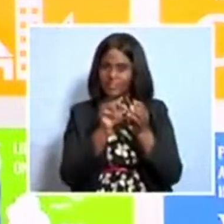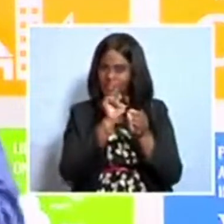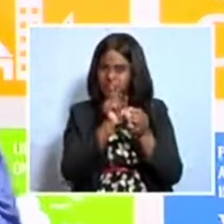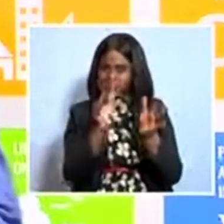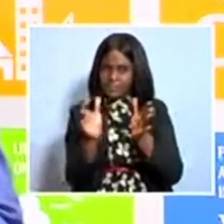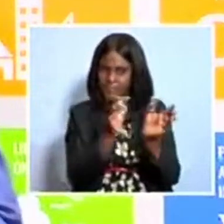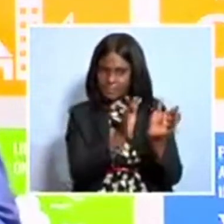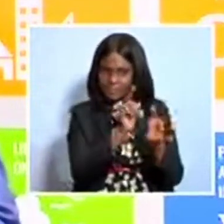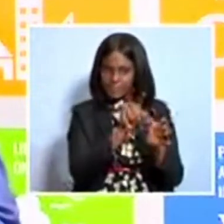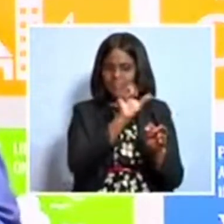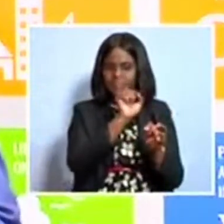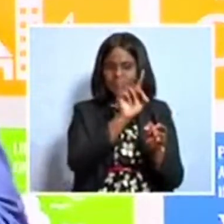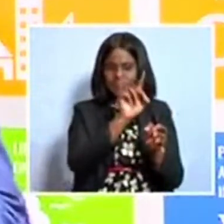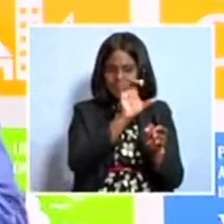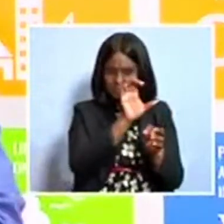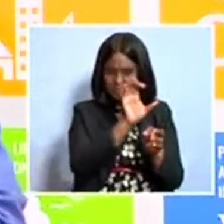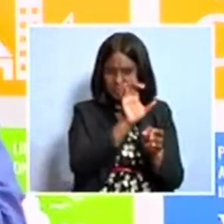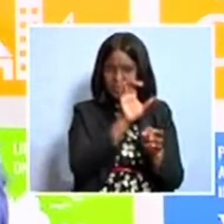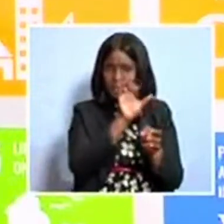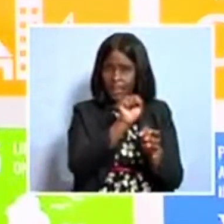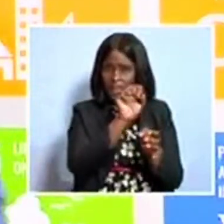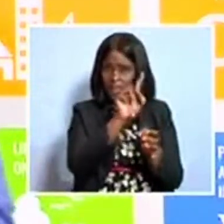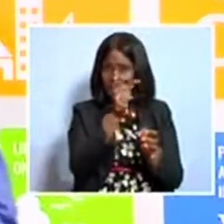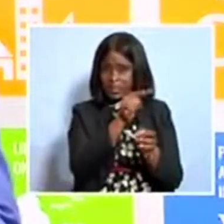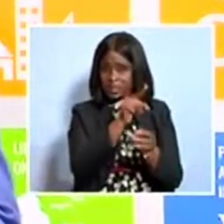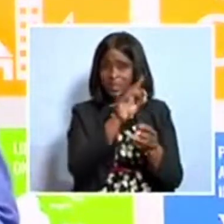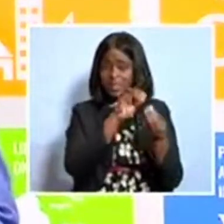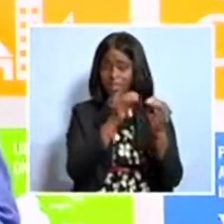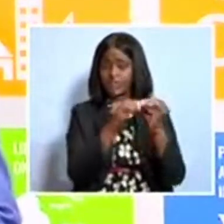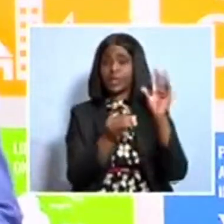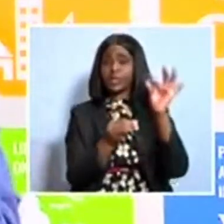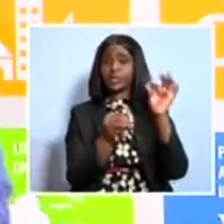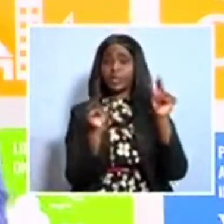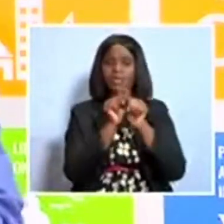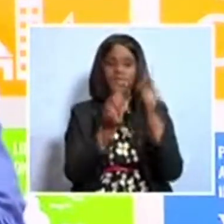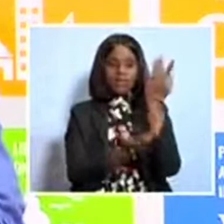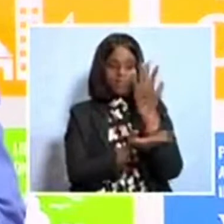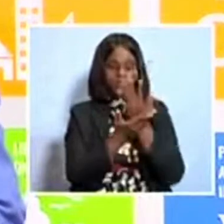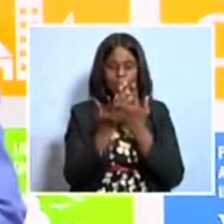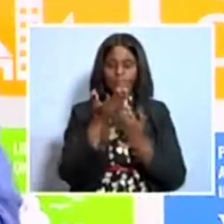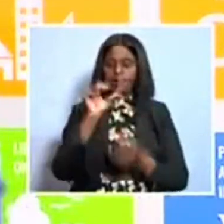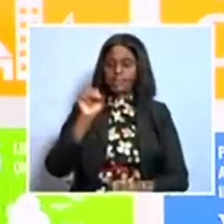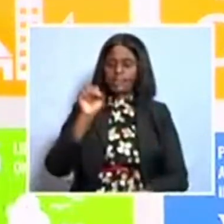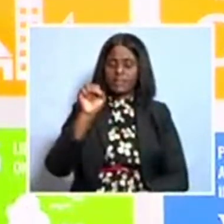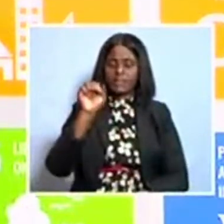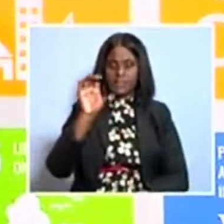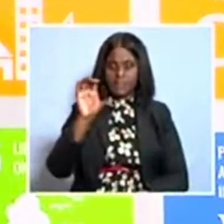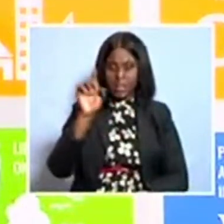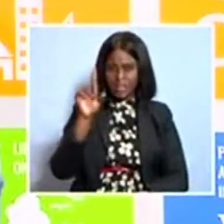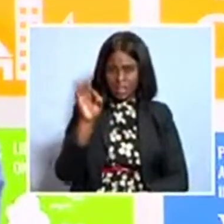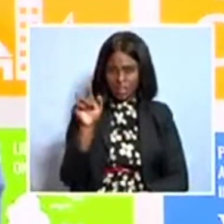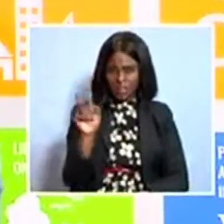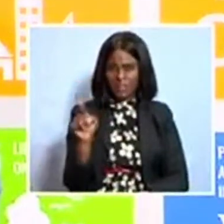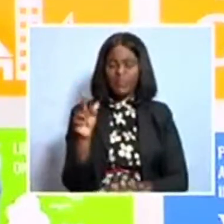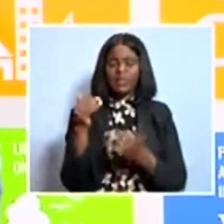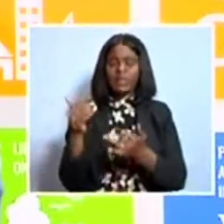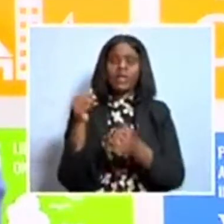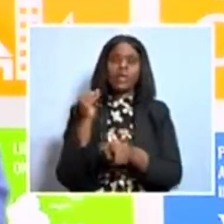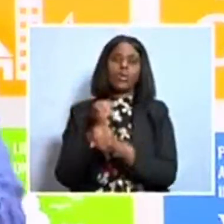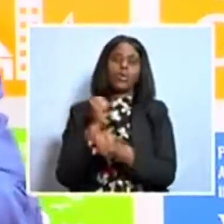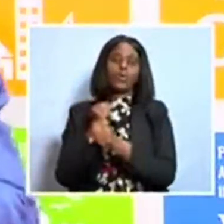of SDG number 9. Then the same enhanced the CDF, coming to innovation